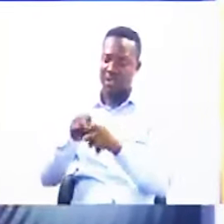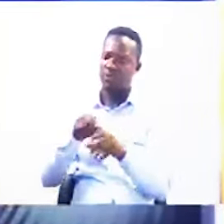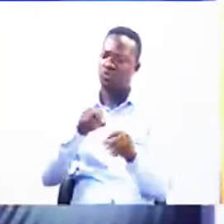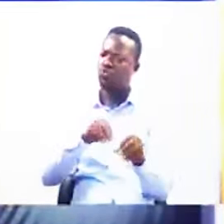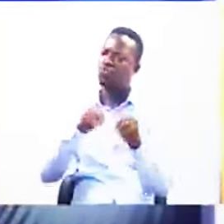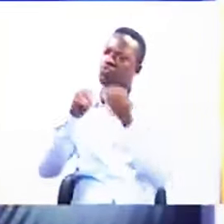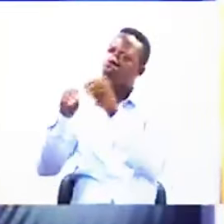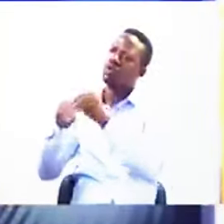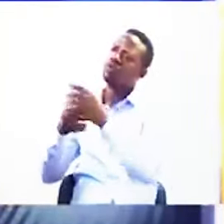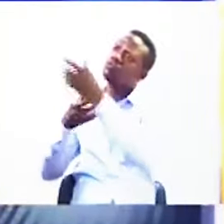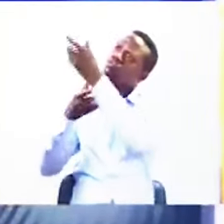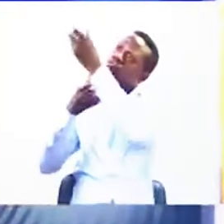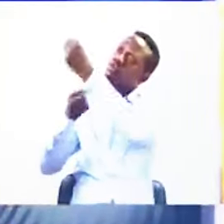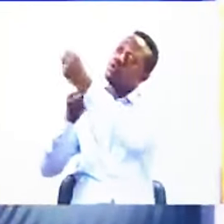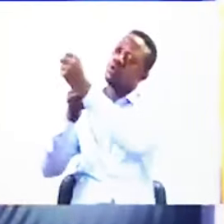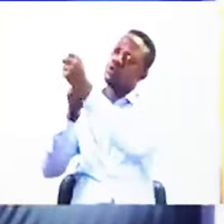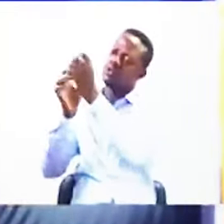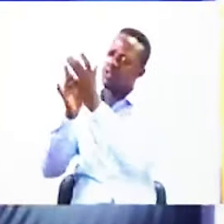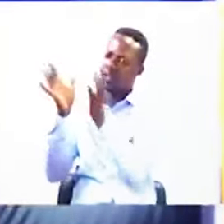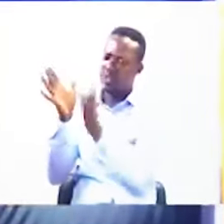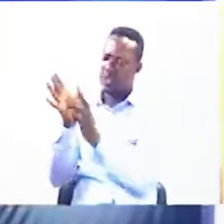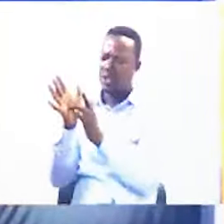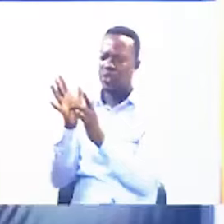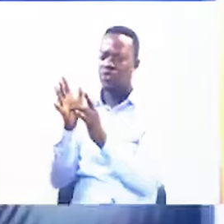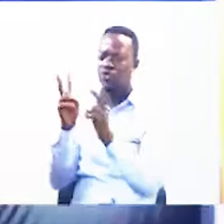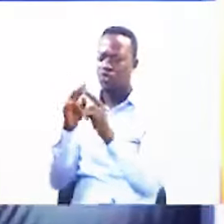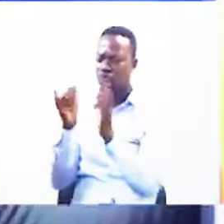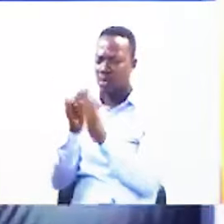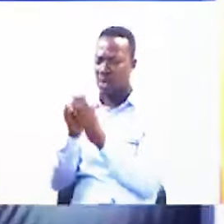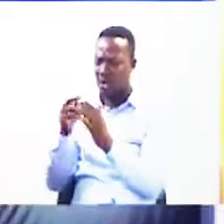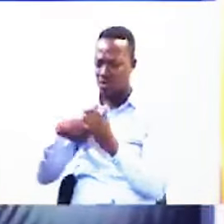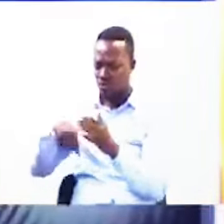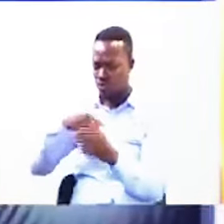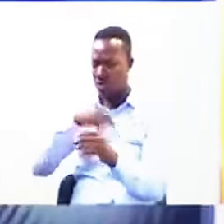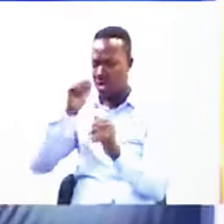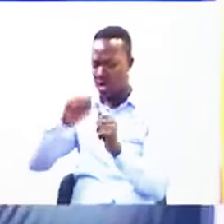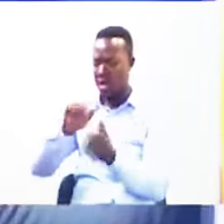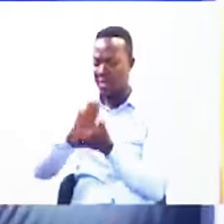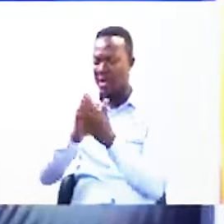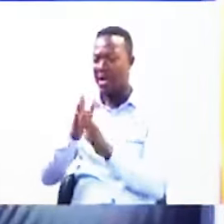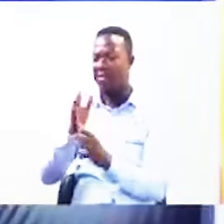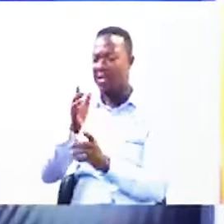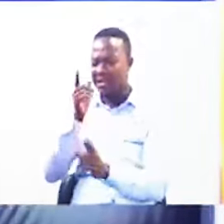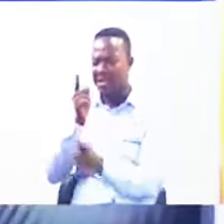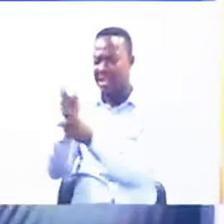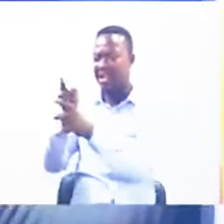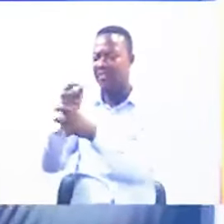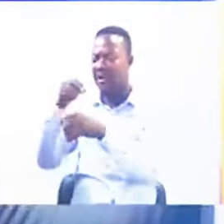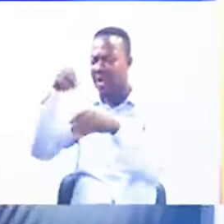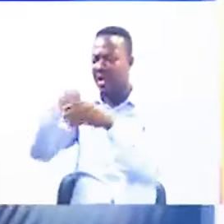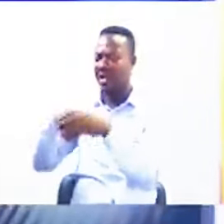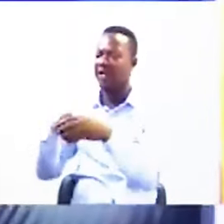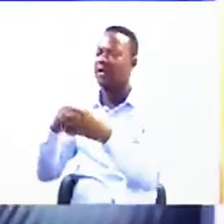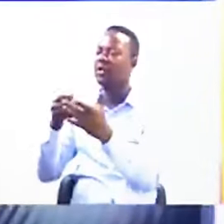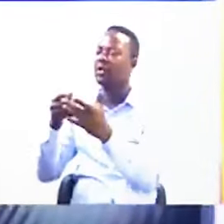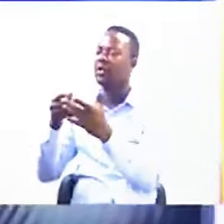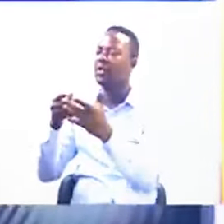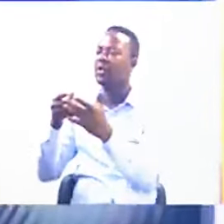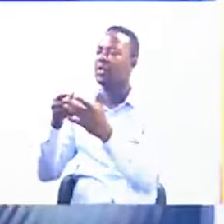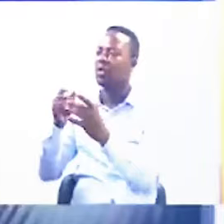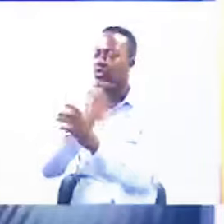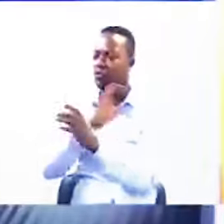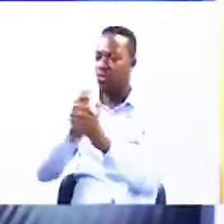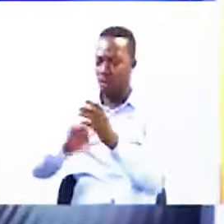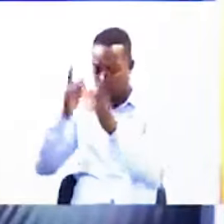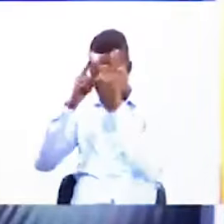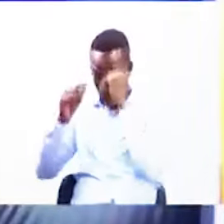justified by faith in Christ, and not by works of the law. Because by the works of the law, no